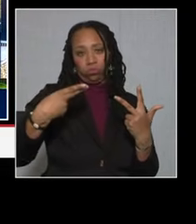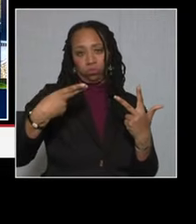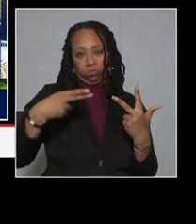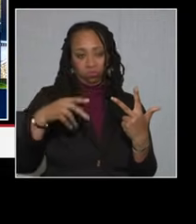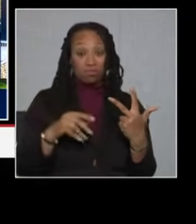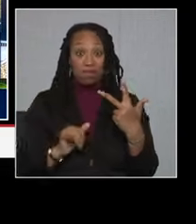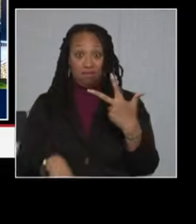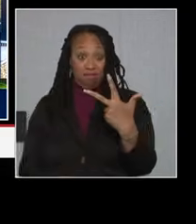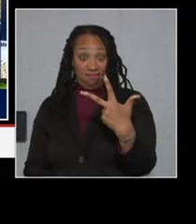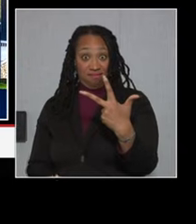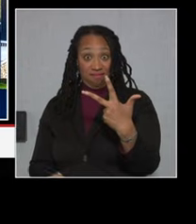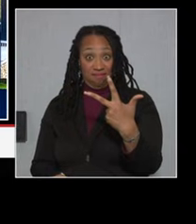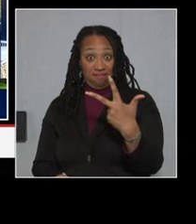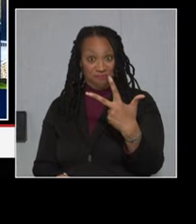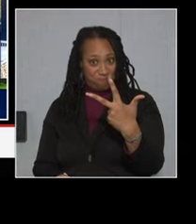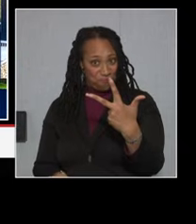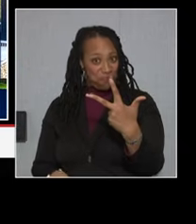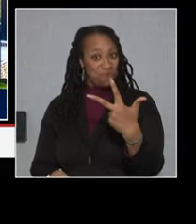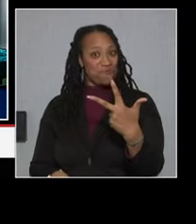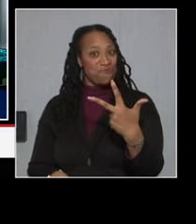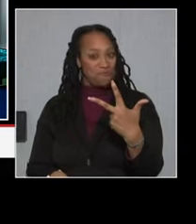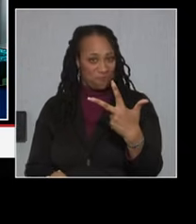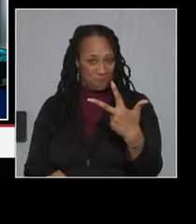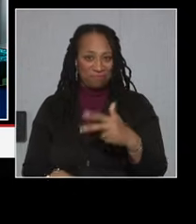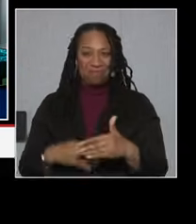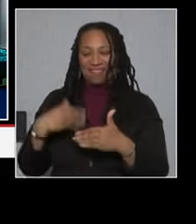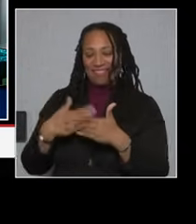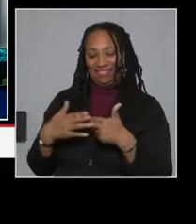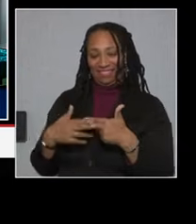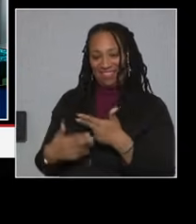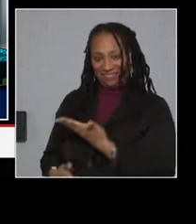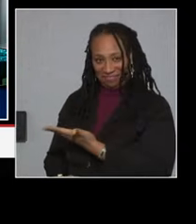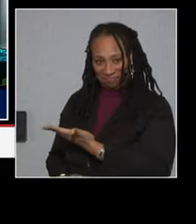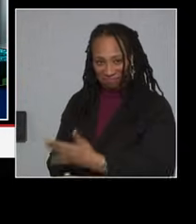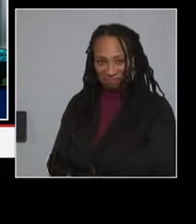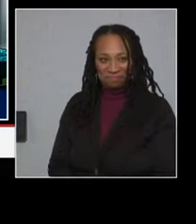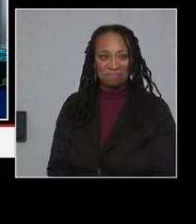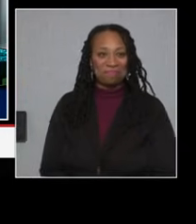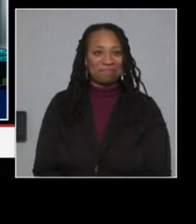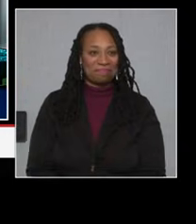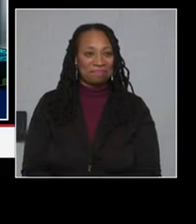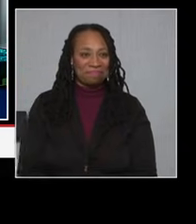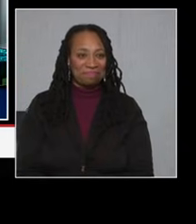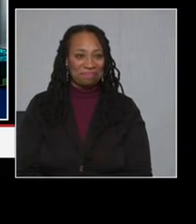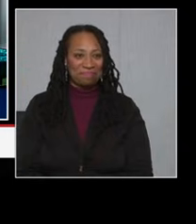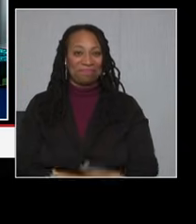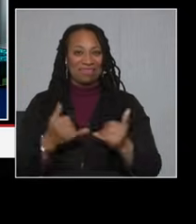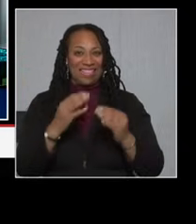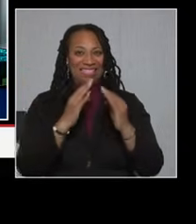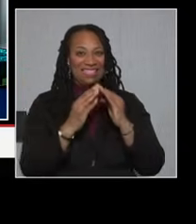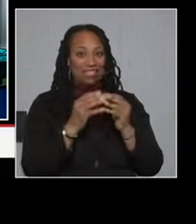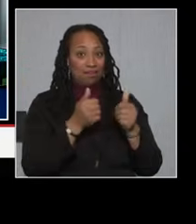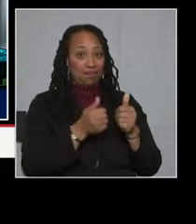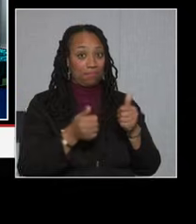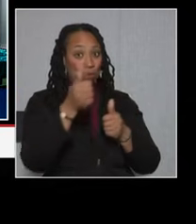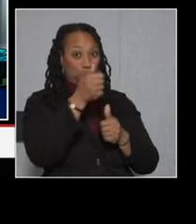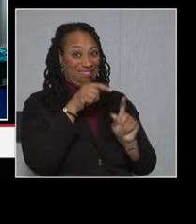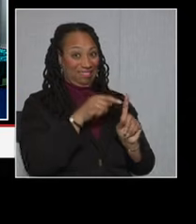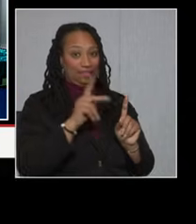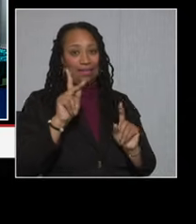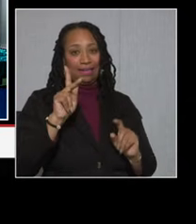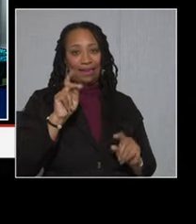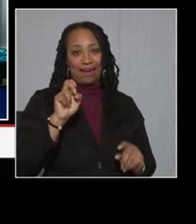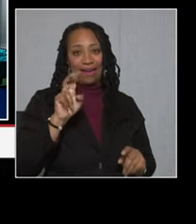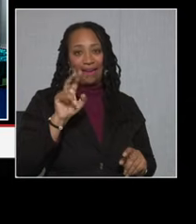And another example of innovative housing, but in the human services space, is the opening of the E Street Bridge Housing Apartments.